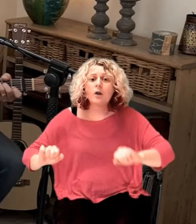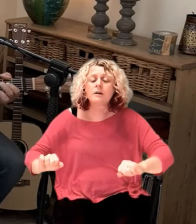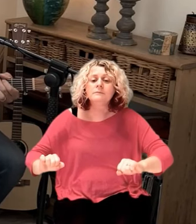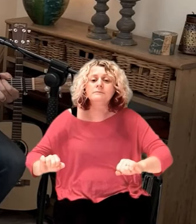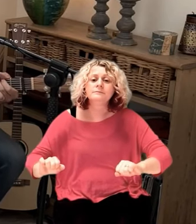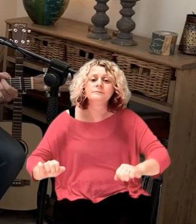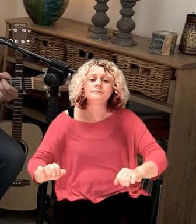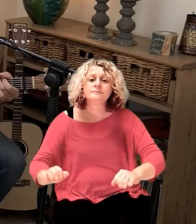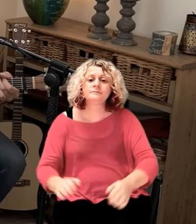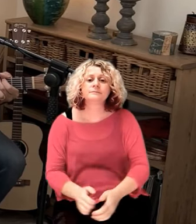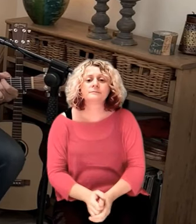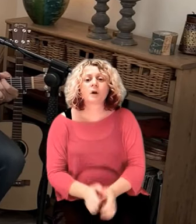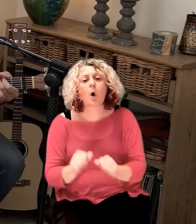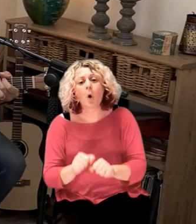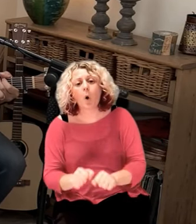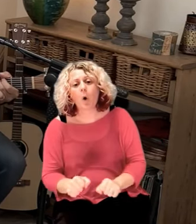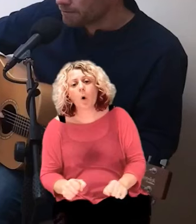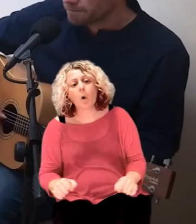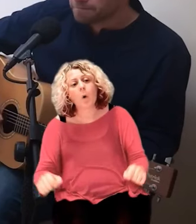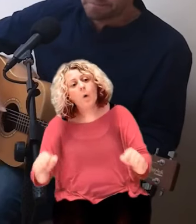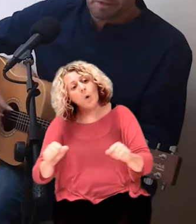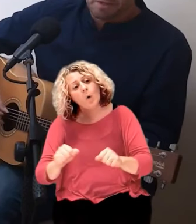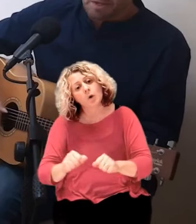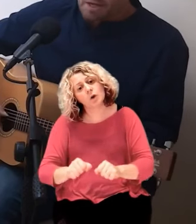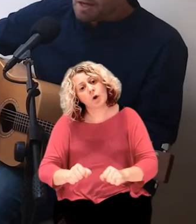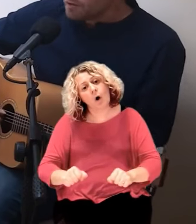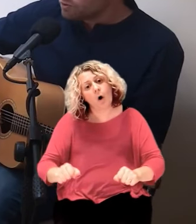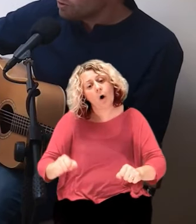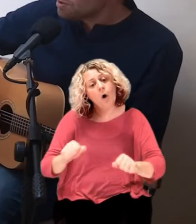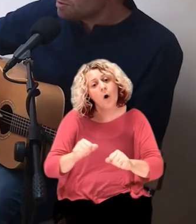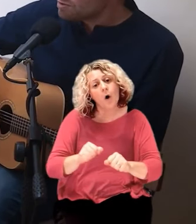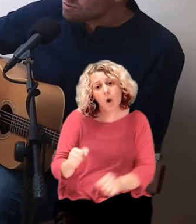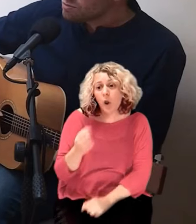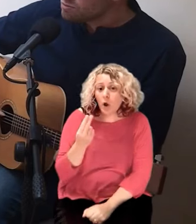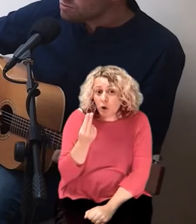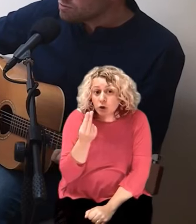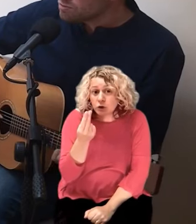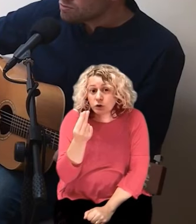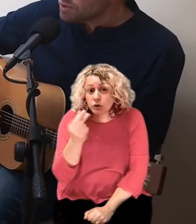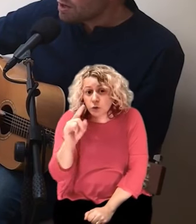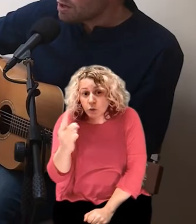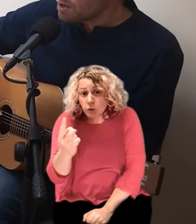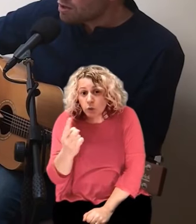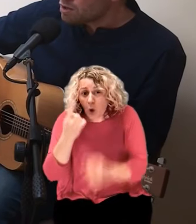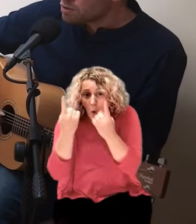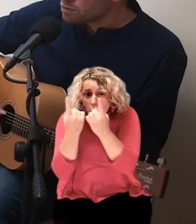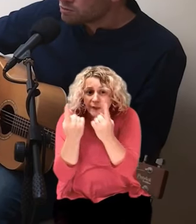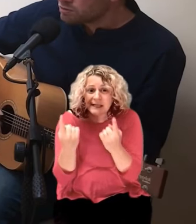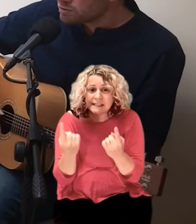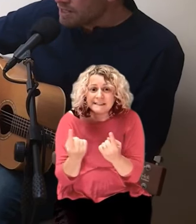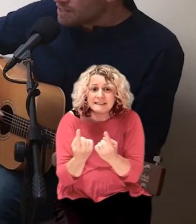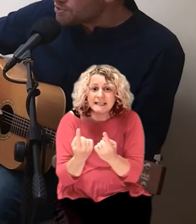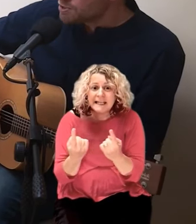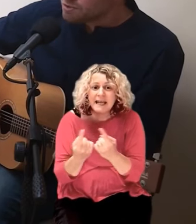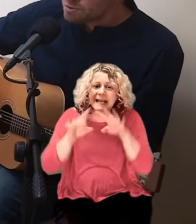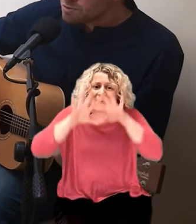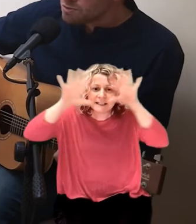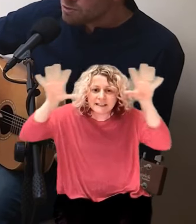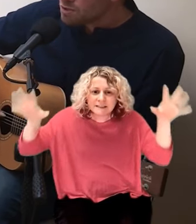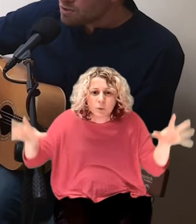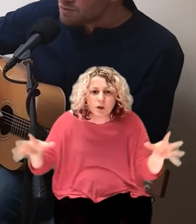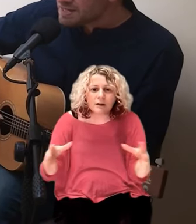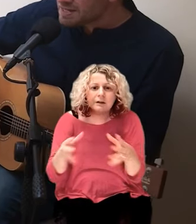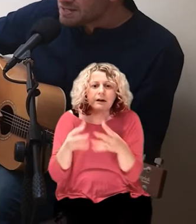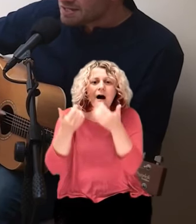will fall. And hold on,